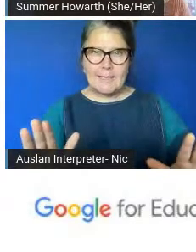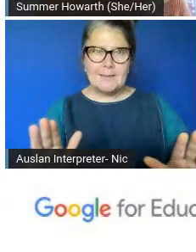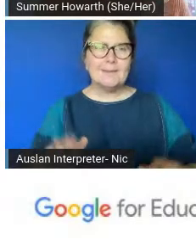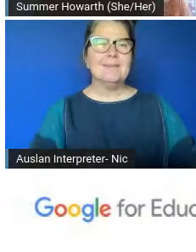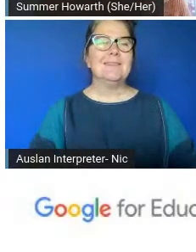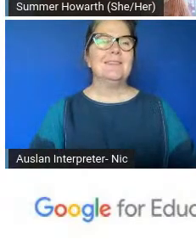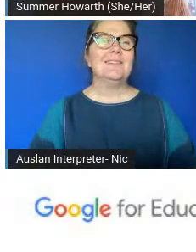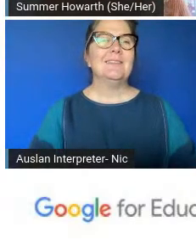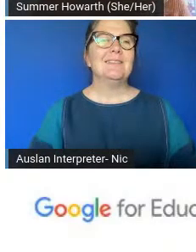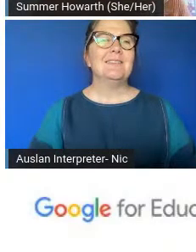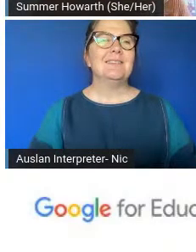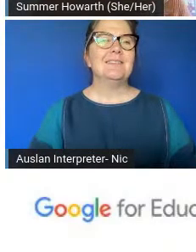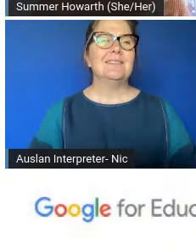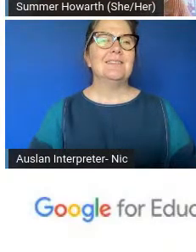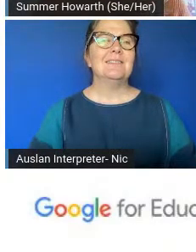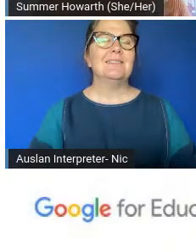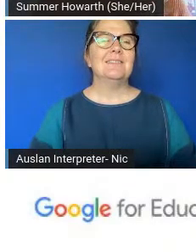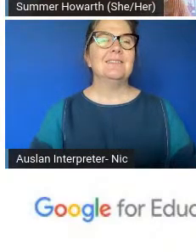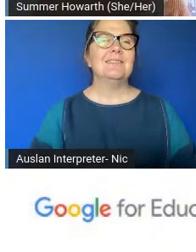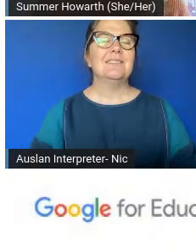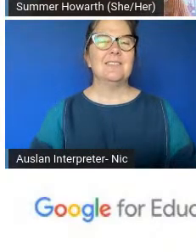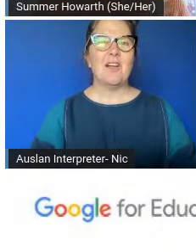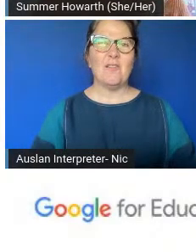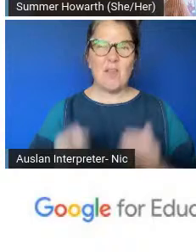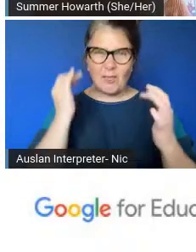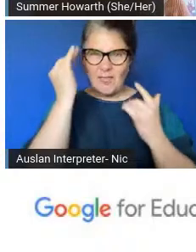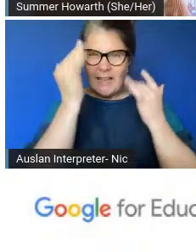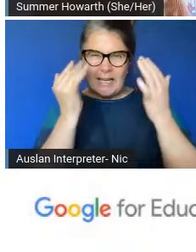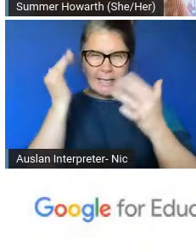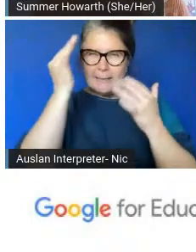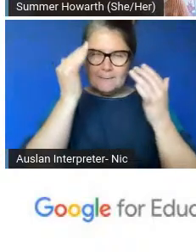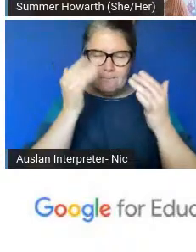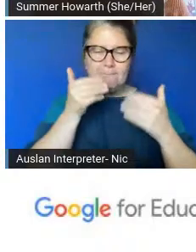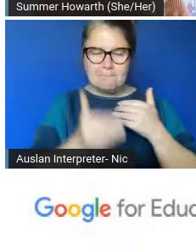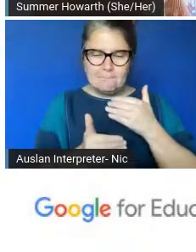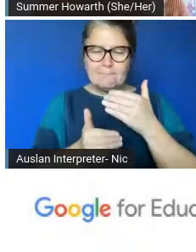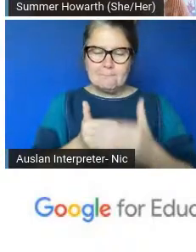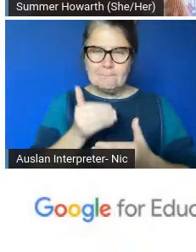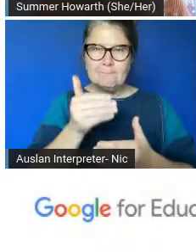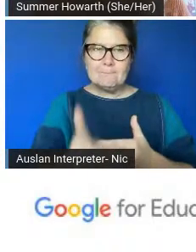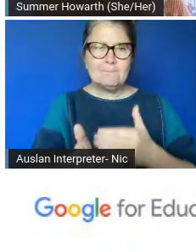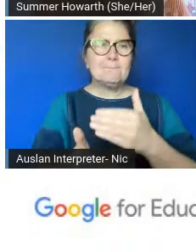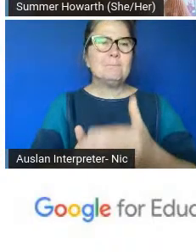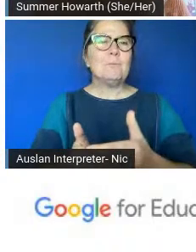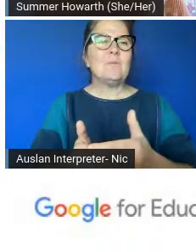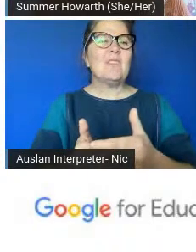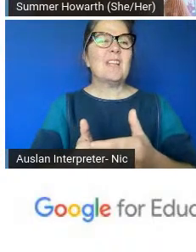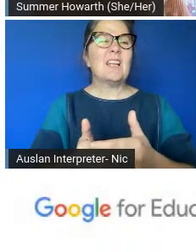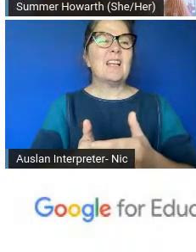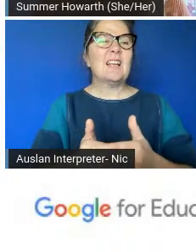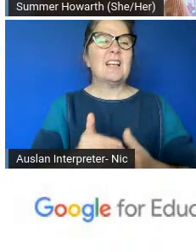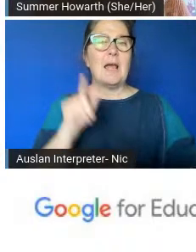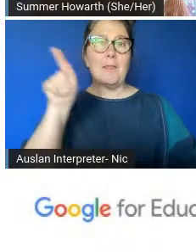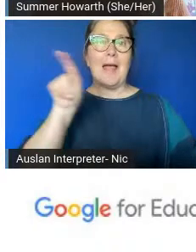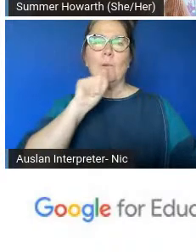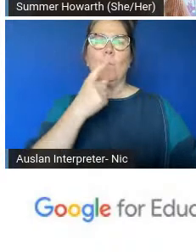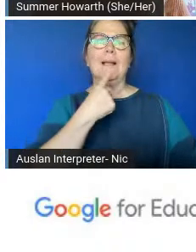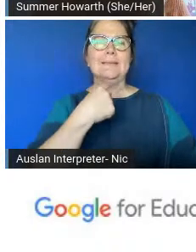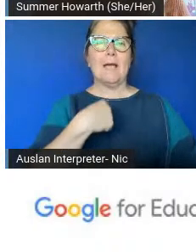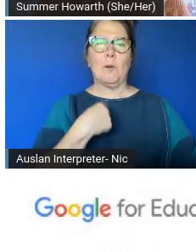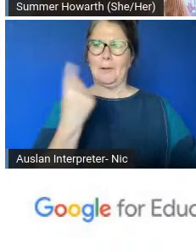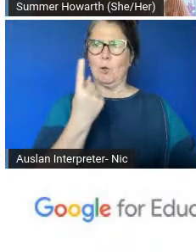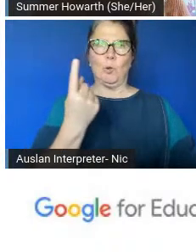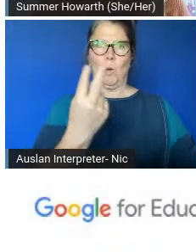magic of computational thinking, it's going to tell me who I look like. Oh, hang on. It's just loading